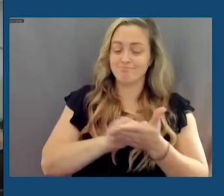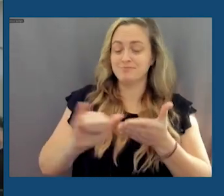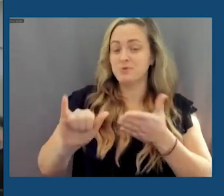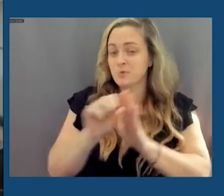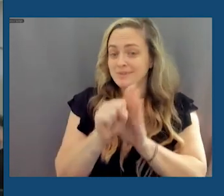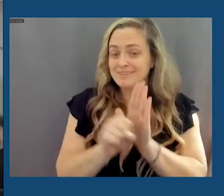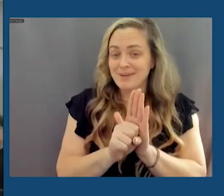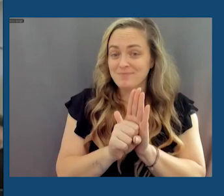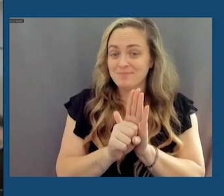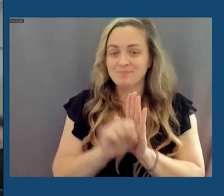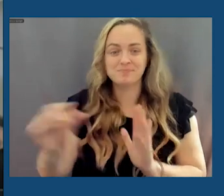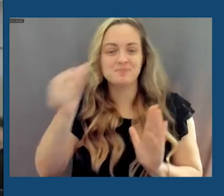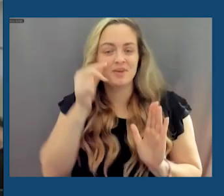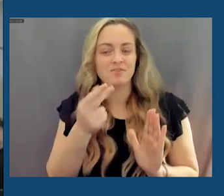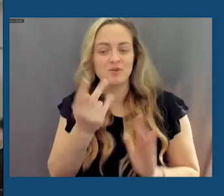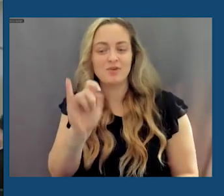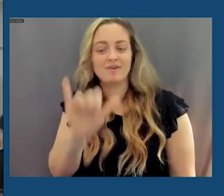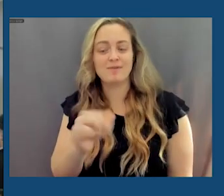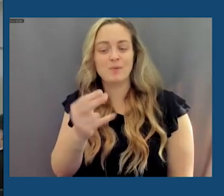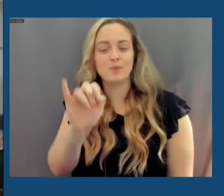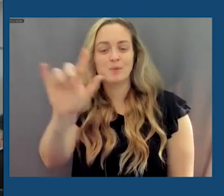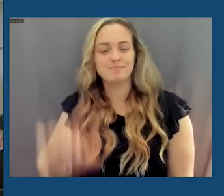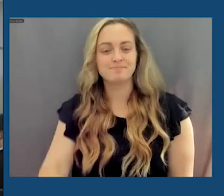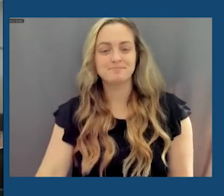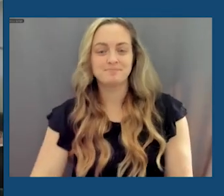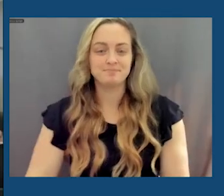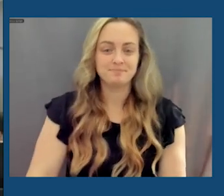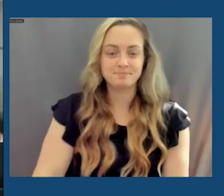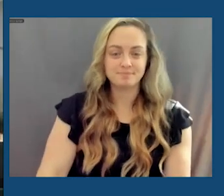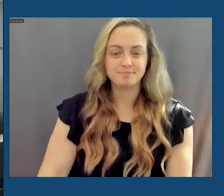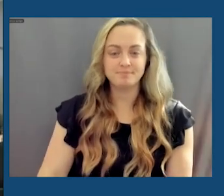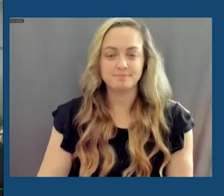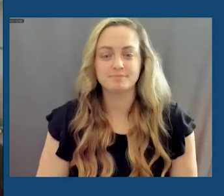York, Governor Kathy Hochul.